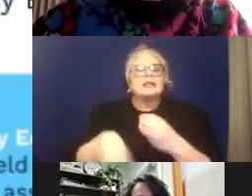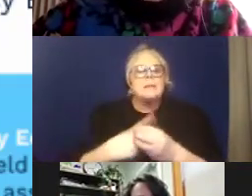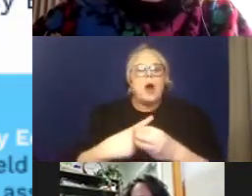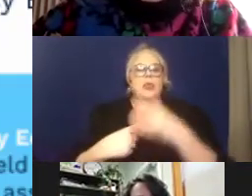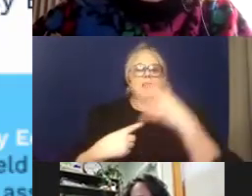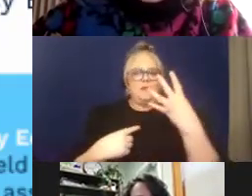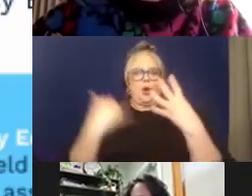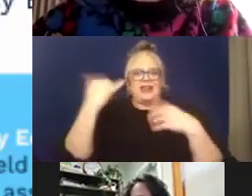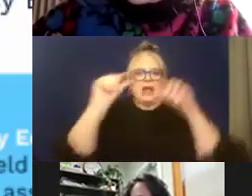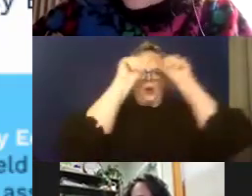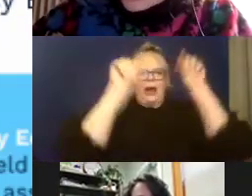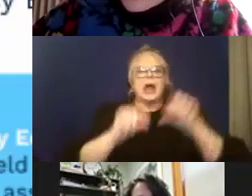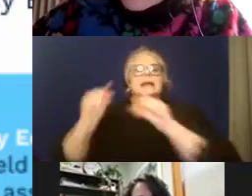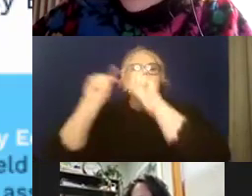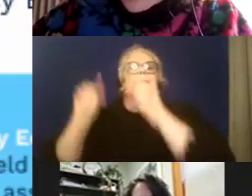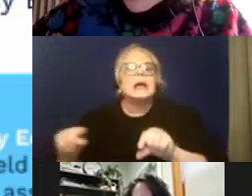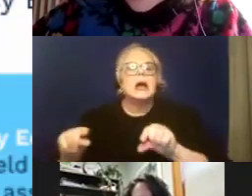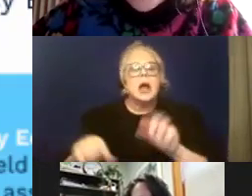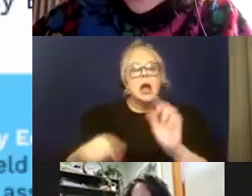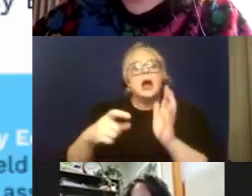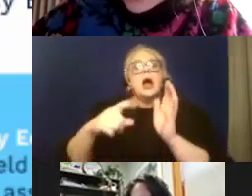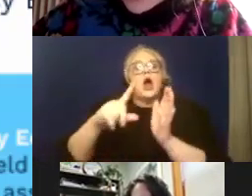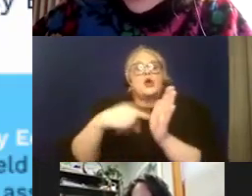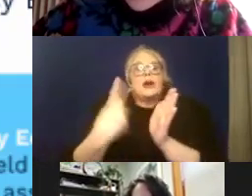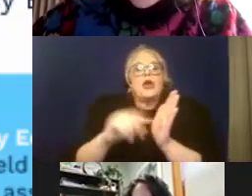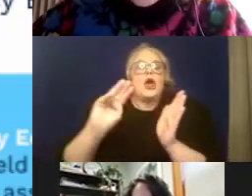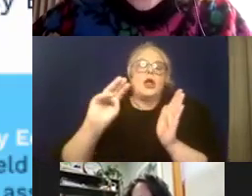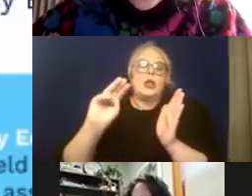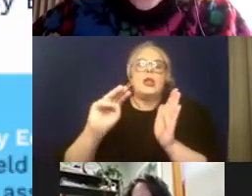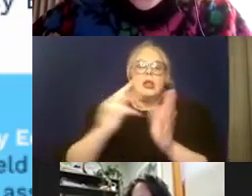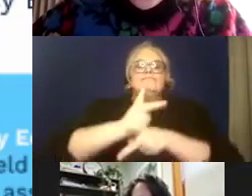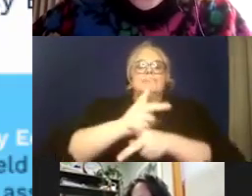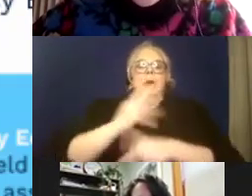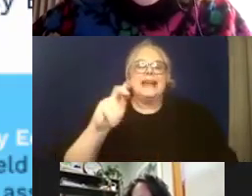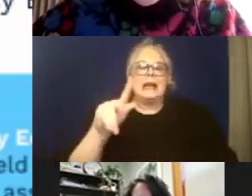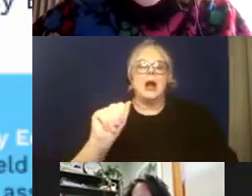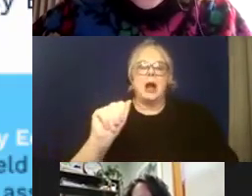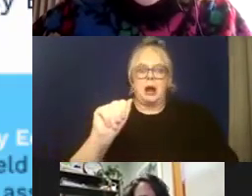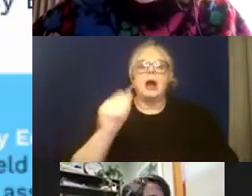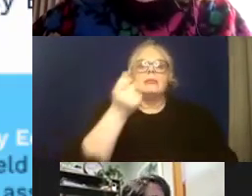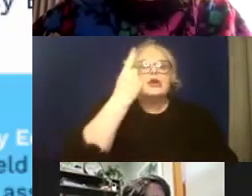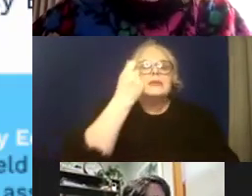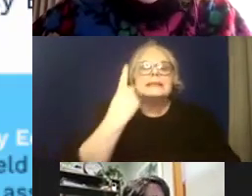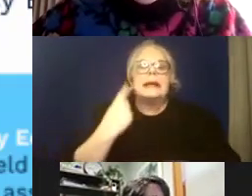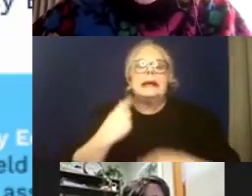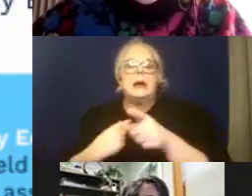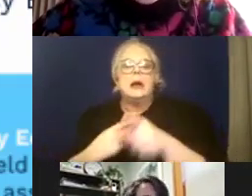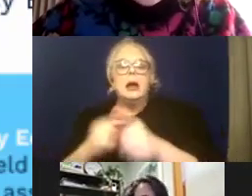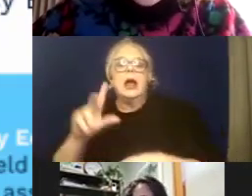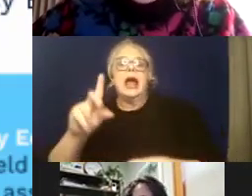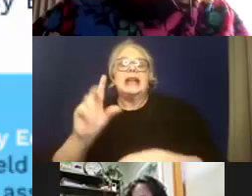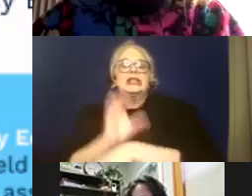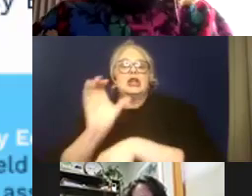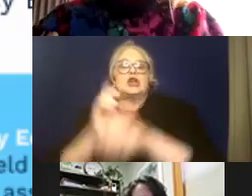literacy, digital literacy, and news literacy. All four of these subsets are relevant when we're talking about sexual violence and technology